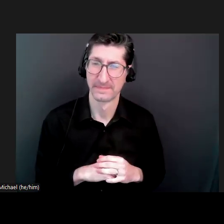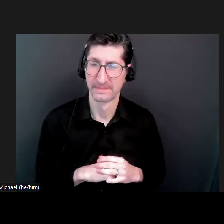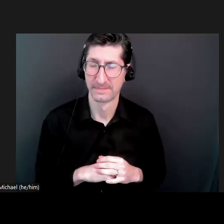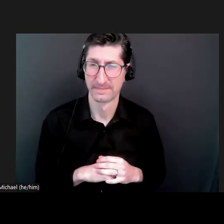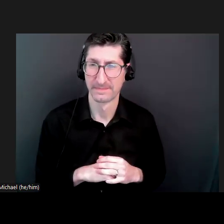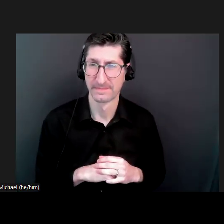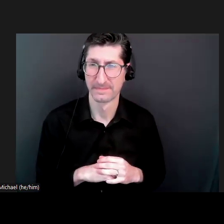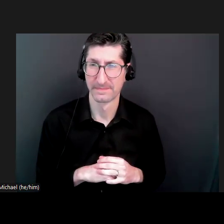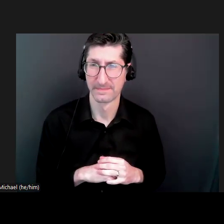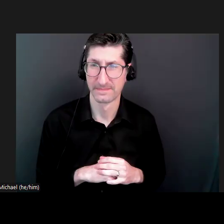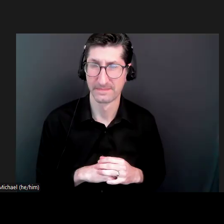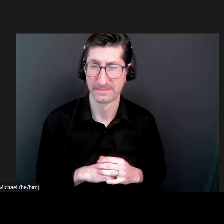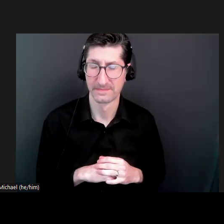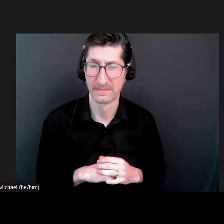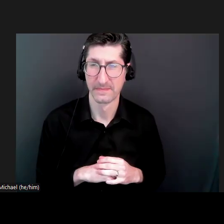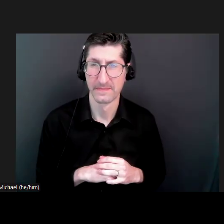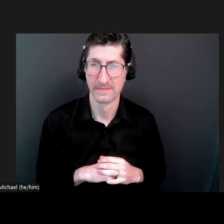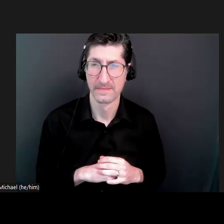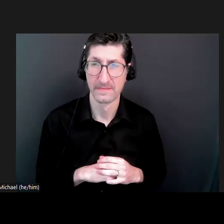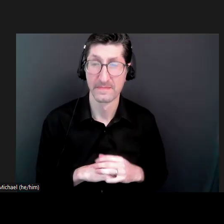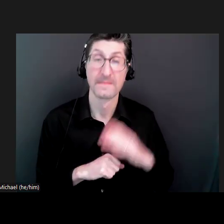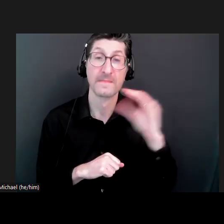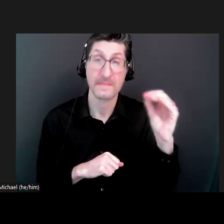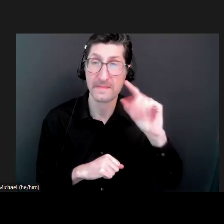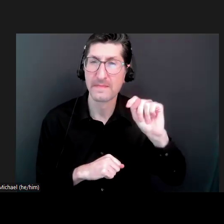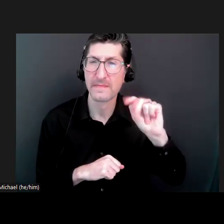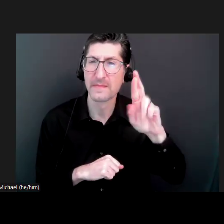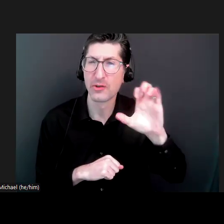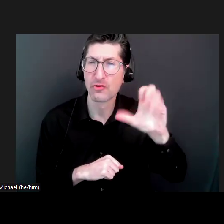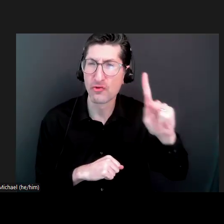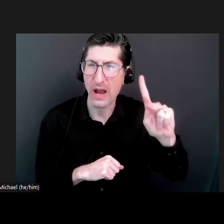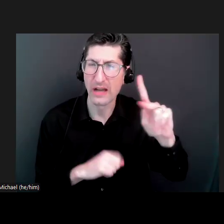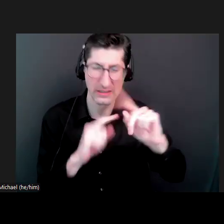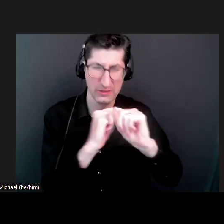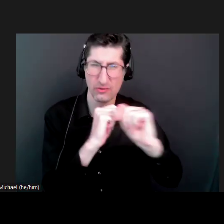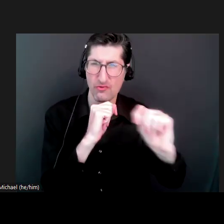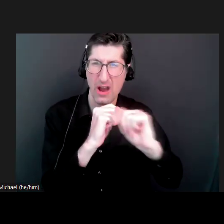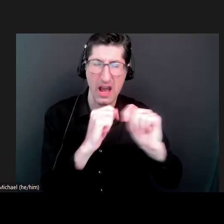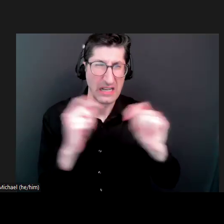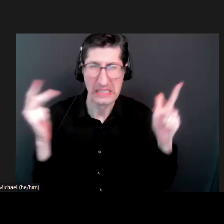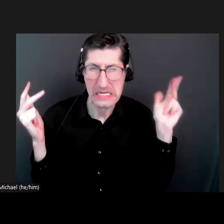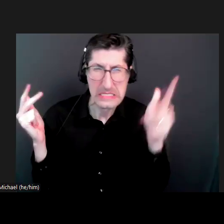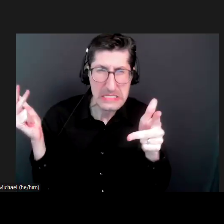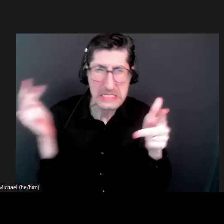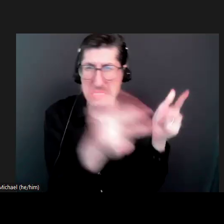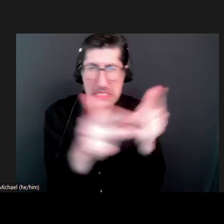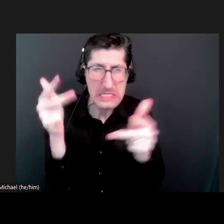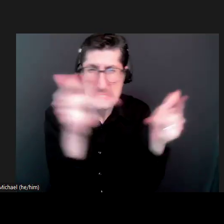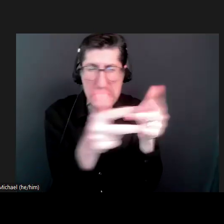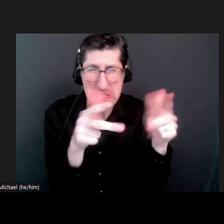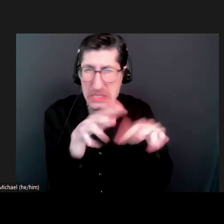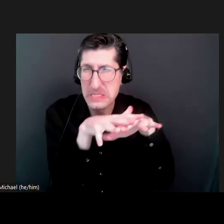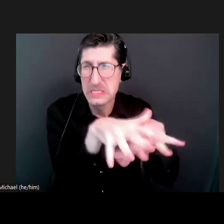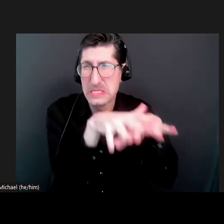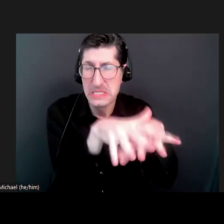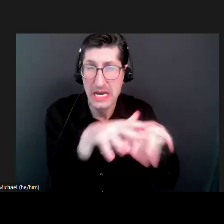Then there are the issues with the truck traffic and the idling that goes on. They were told that they're not supposed to idle,